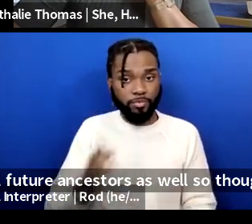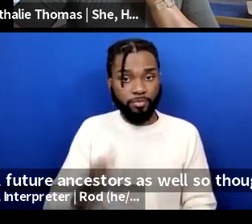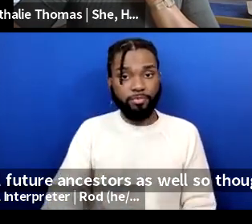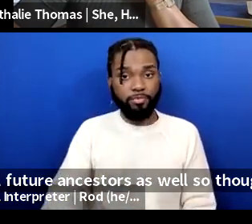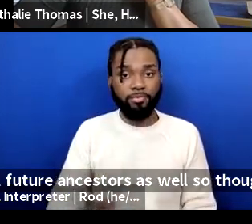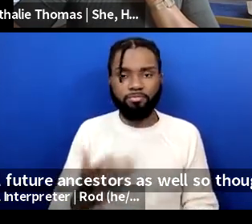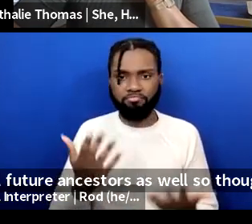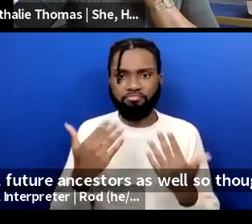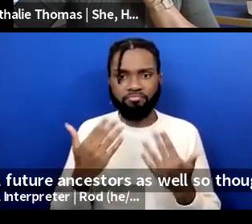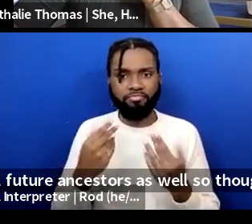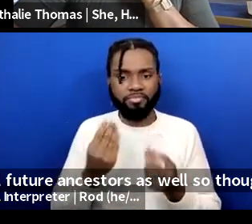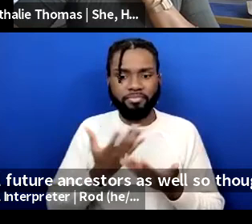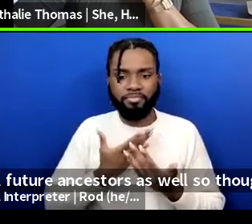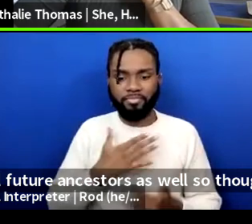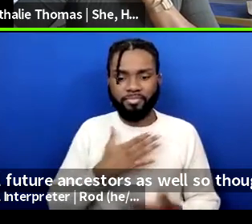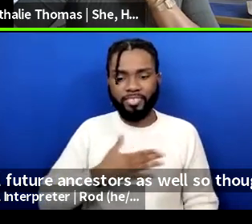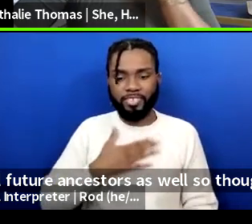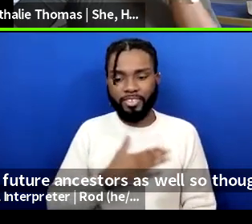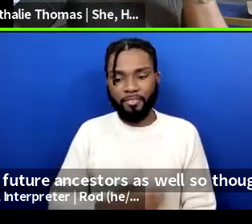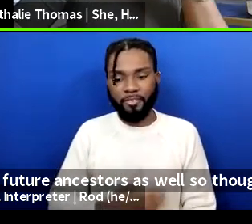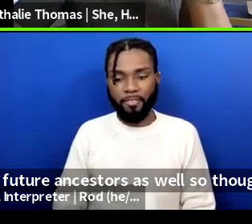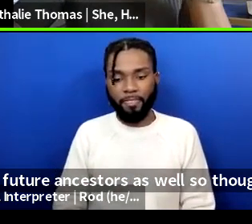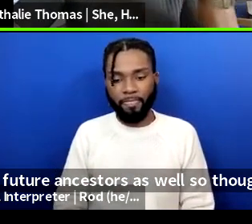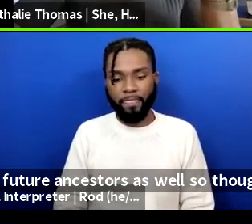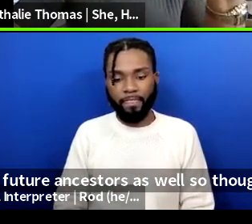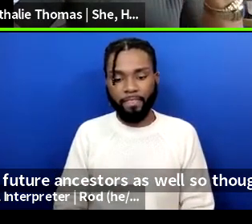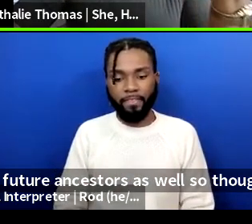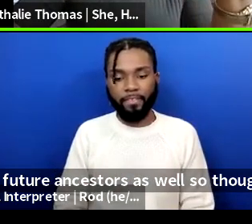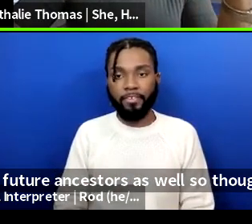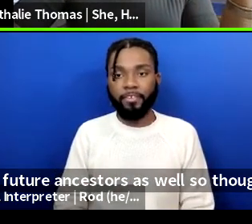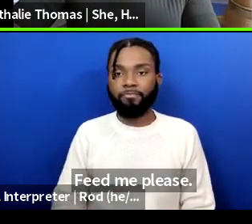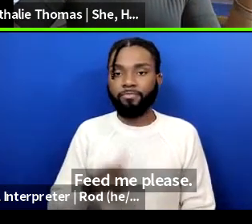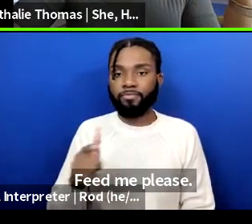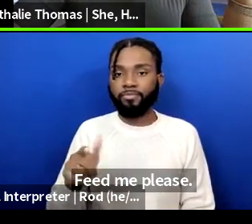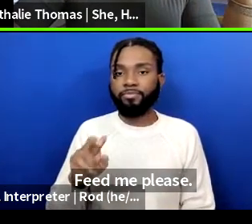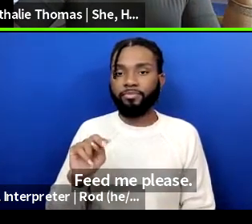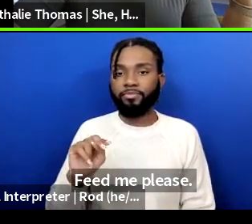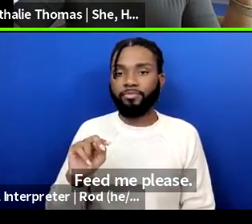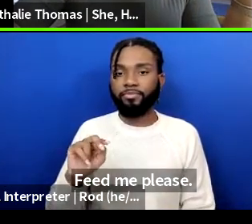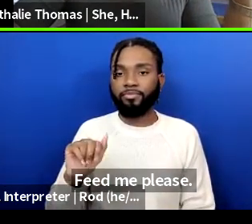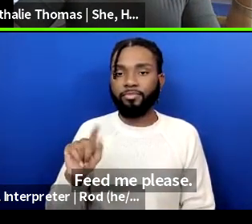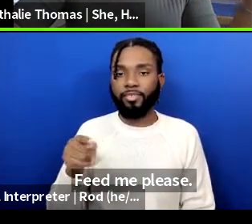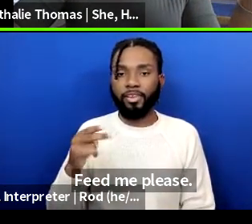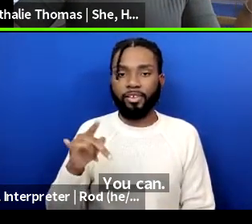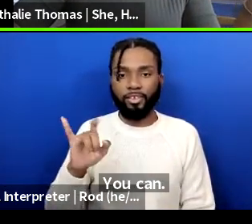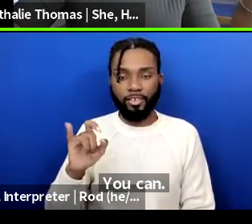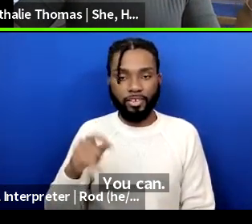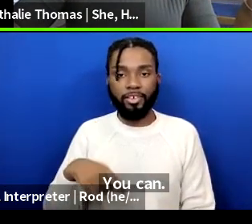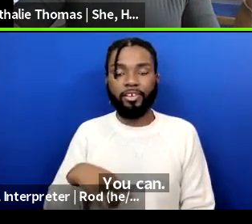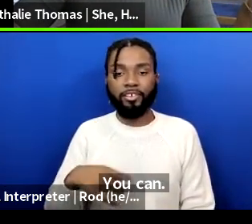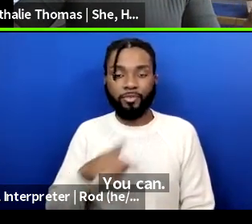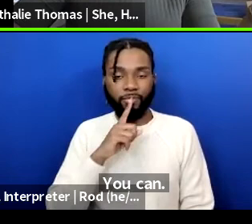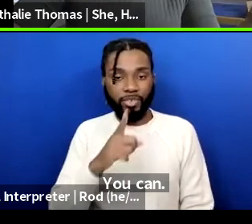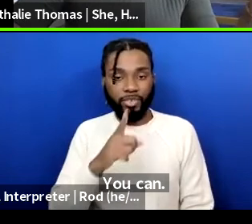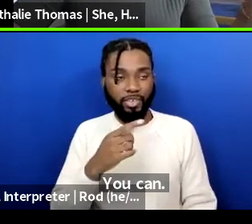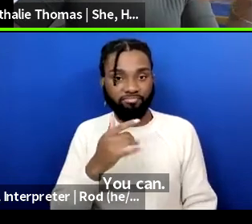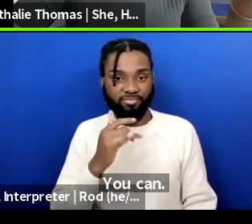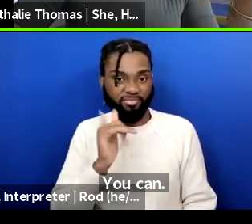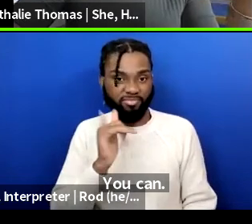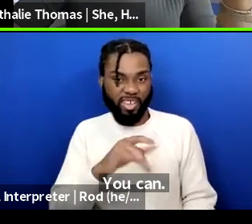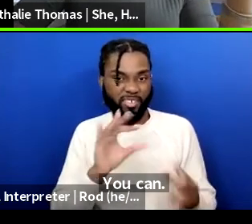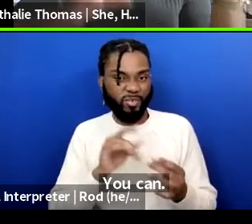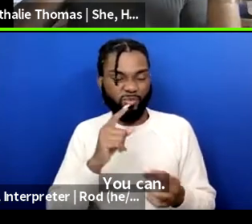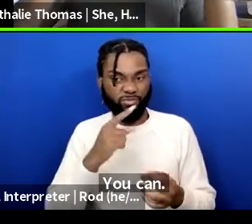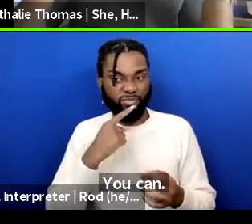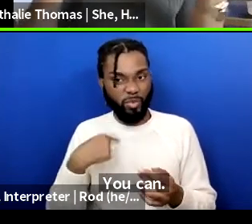feed me, please. You kind of took the language right out of my mouth. Like, we are ancestors in the making. It is one